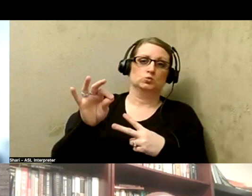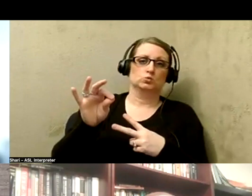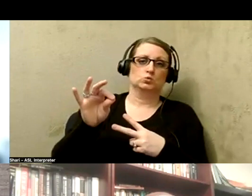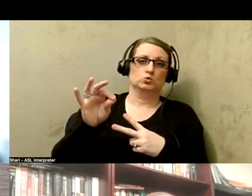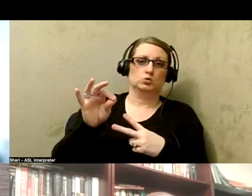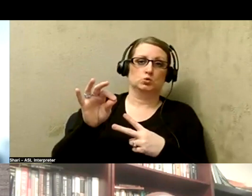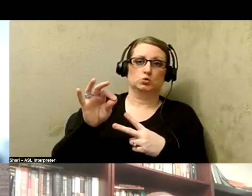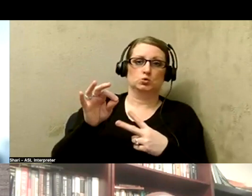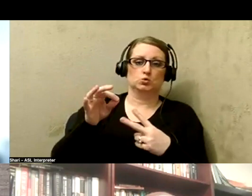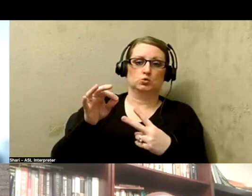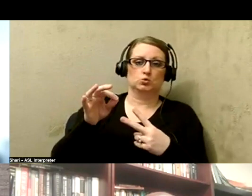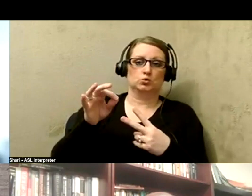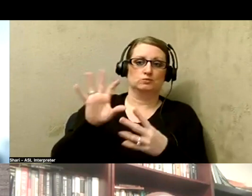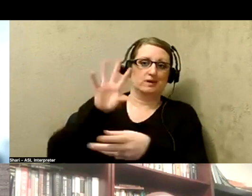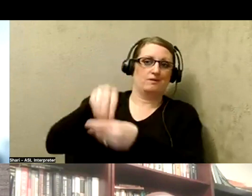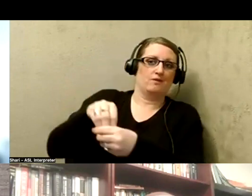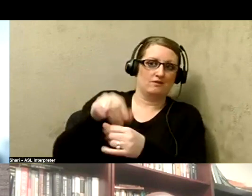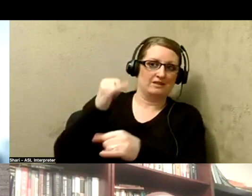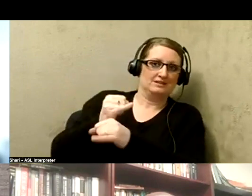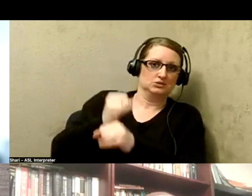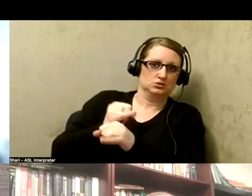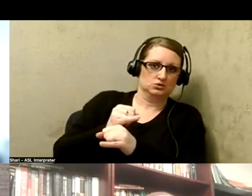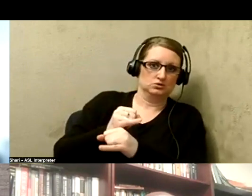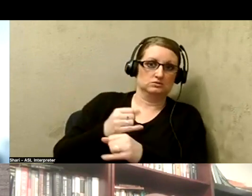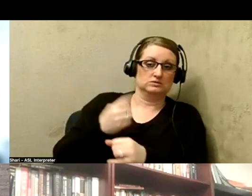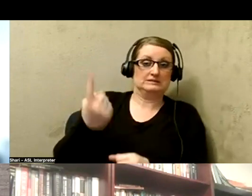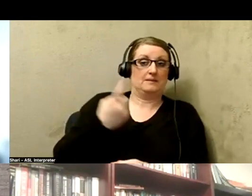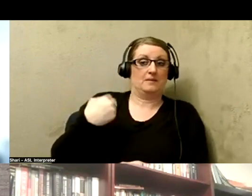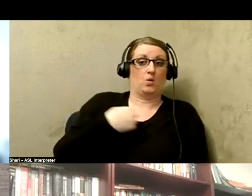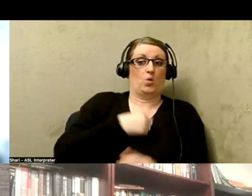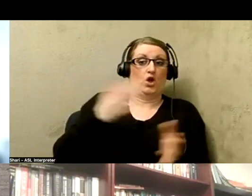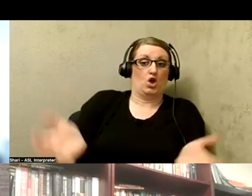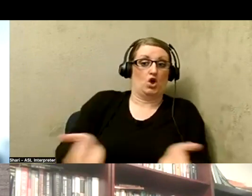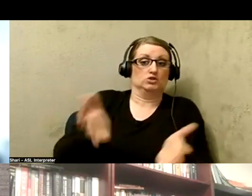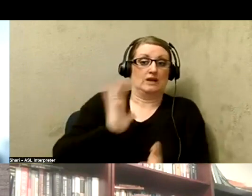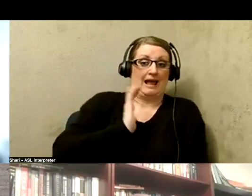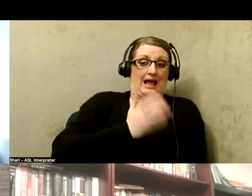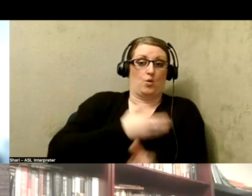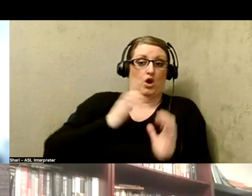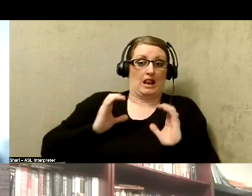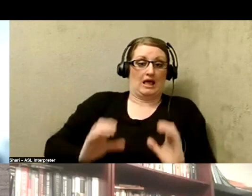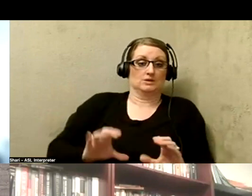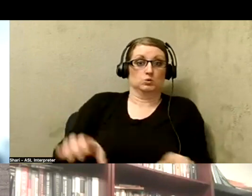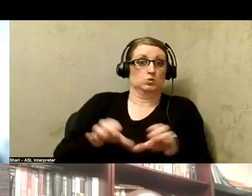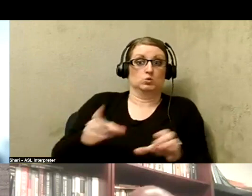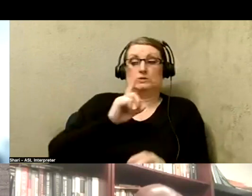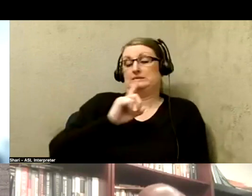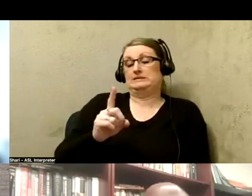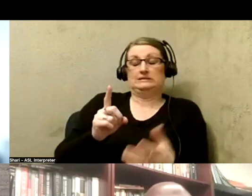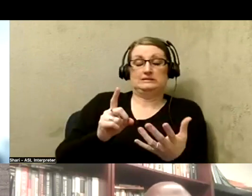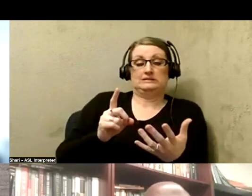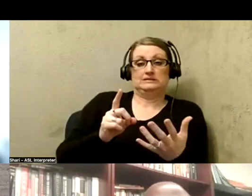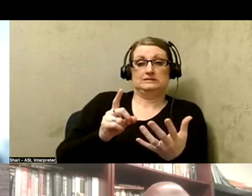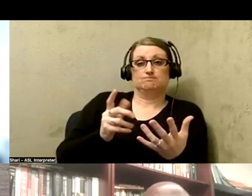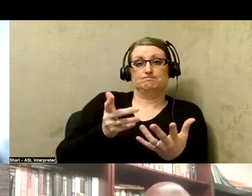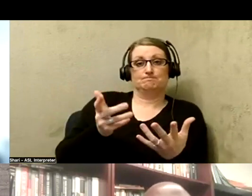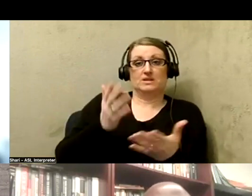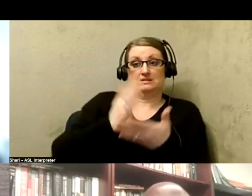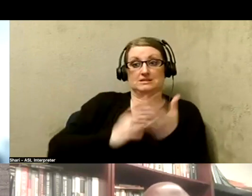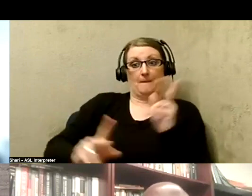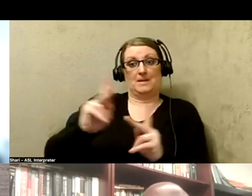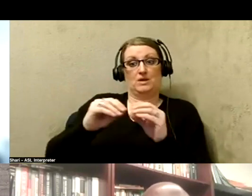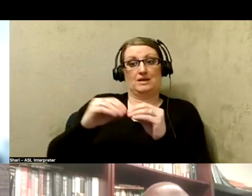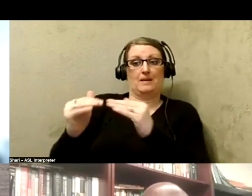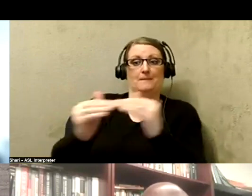engage in those institutions. Something that we actually encourage our clients to do is what some people in the